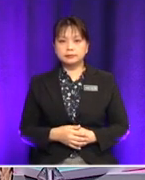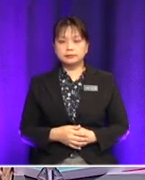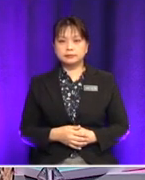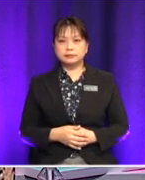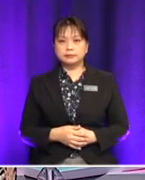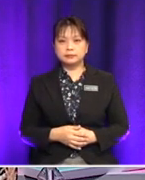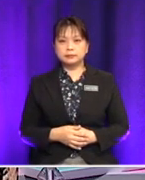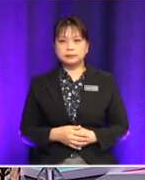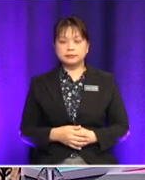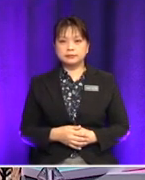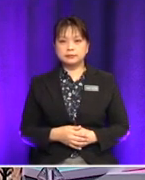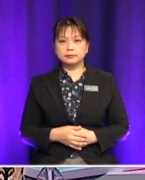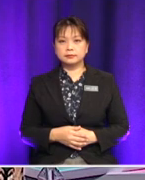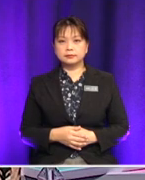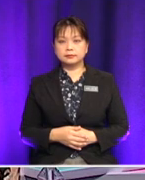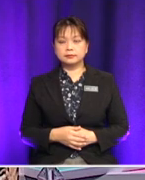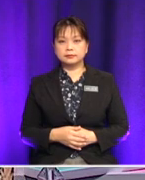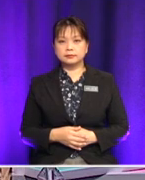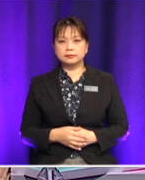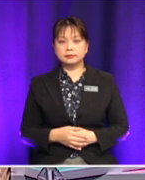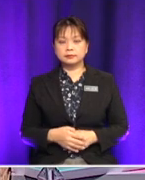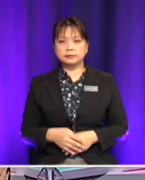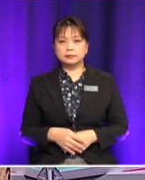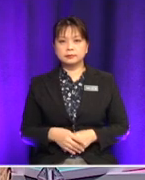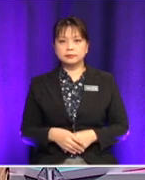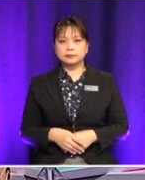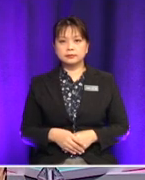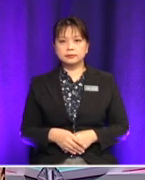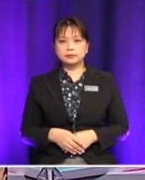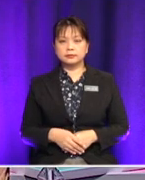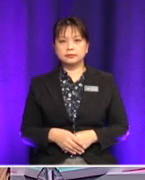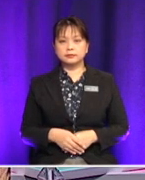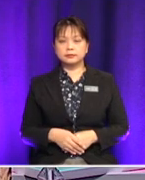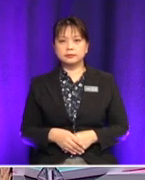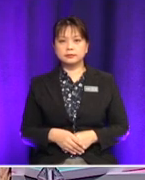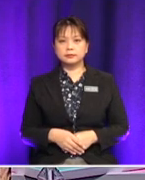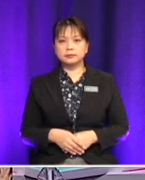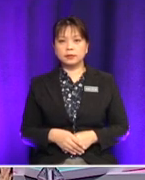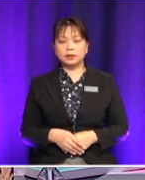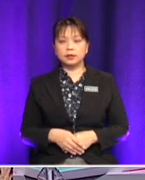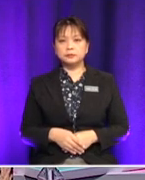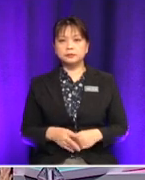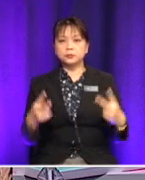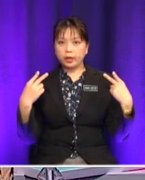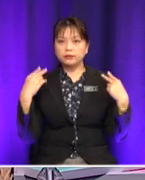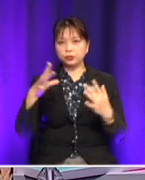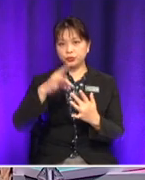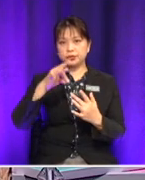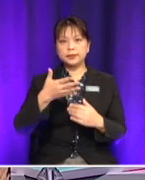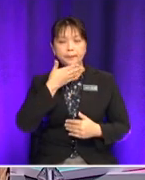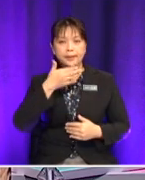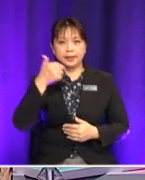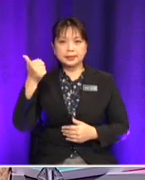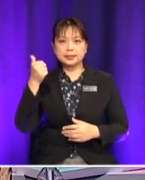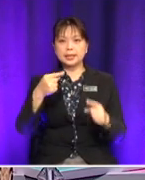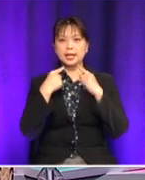media, and sent emails. And last but not least, you have to choose the best when it comes to the final second of the second round.